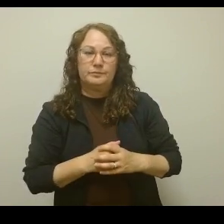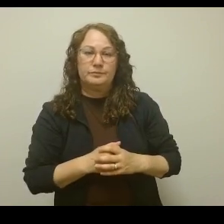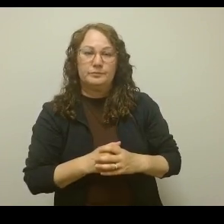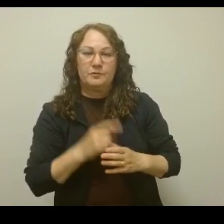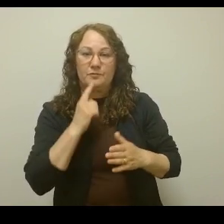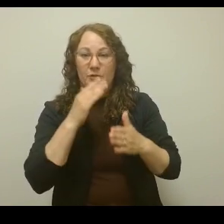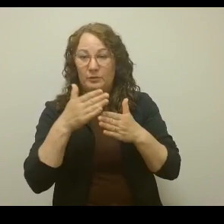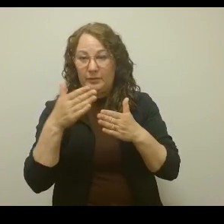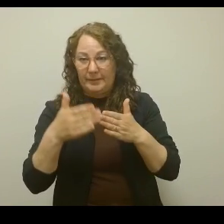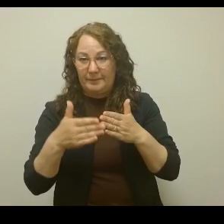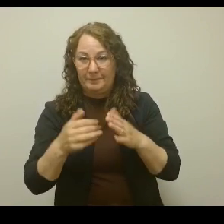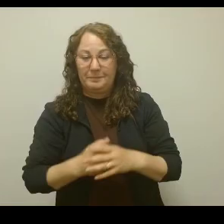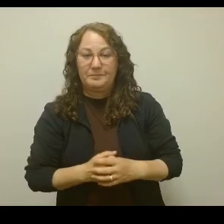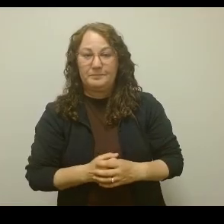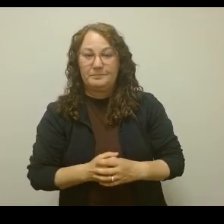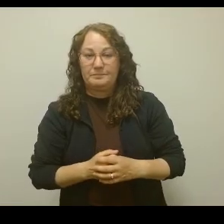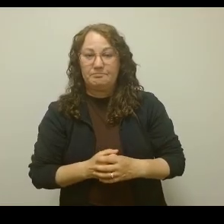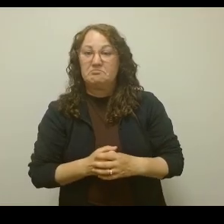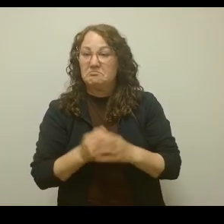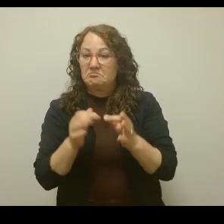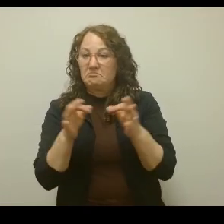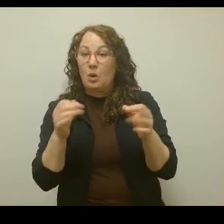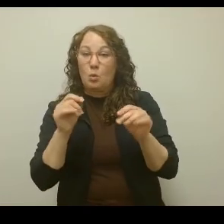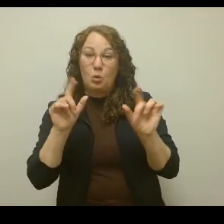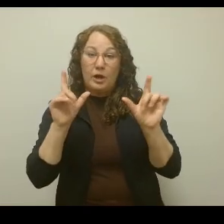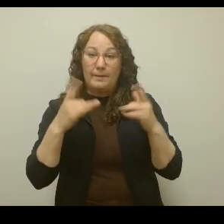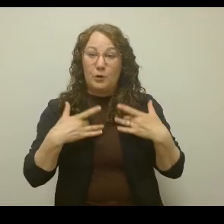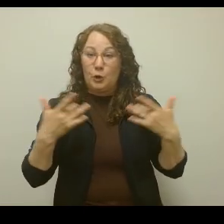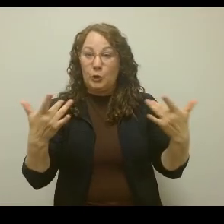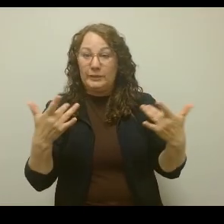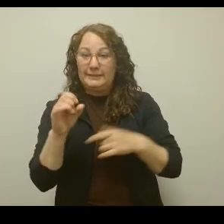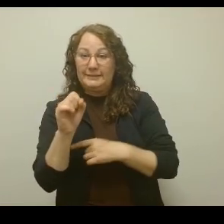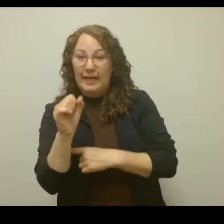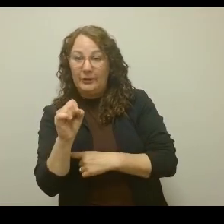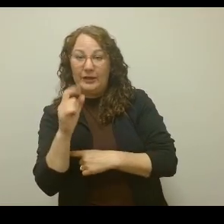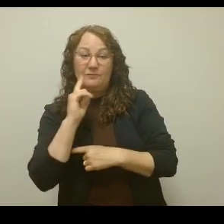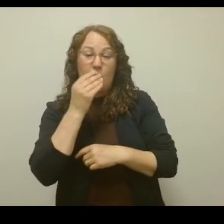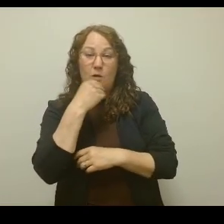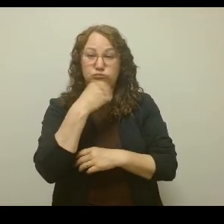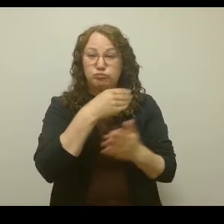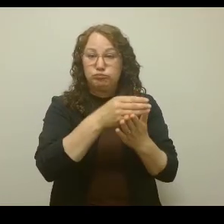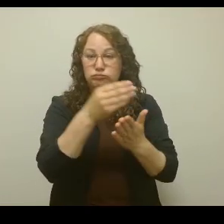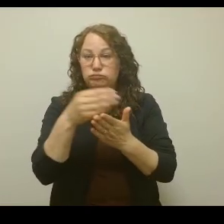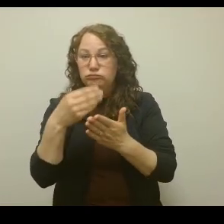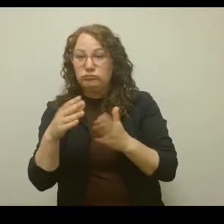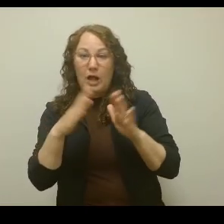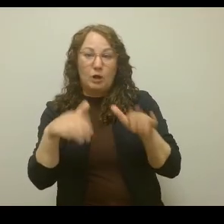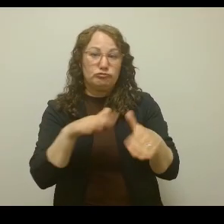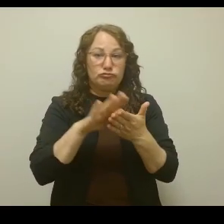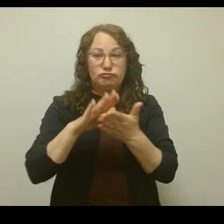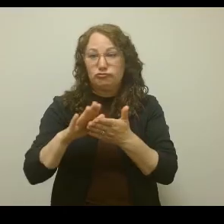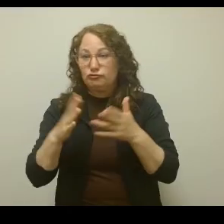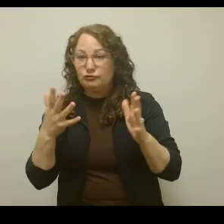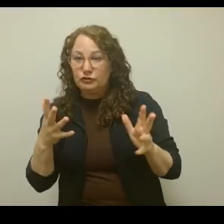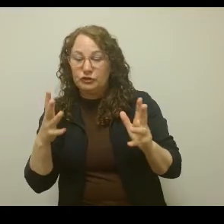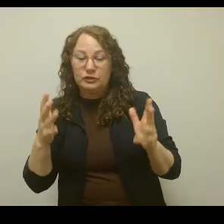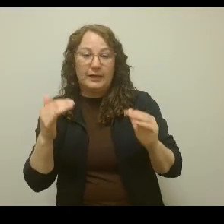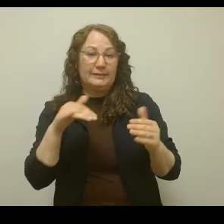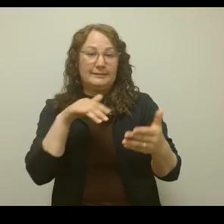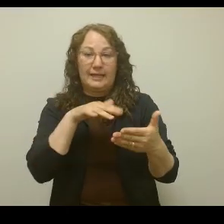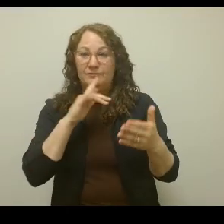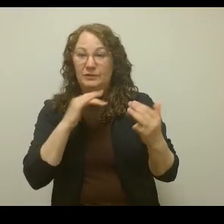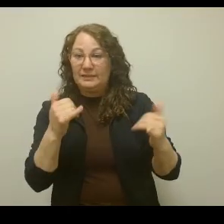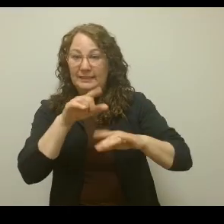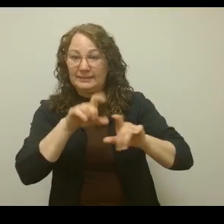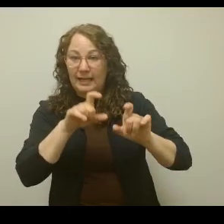the weekend. He says, "I woke up early on Saturday to get my grocery shopping and house chores done. I studied for today's test and